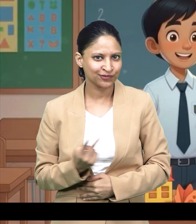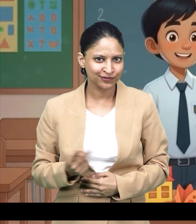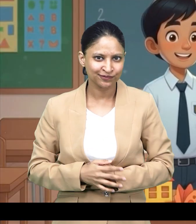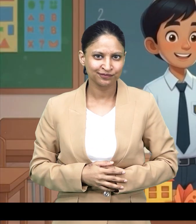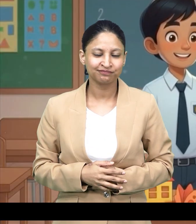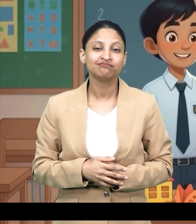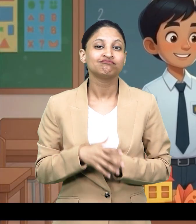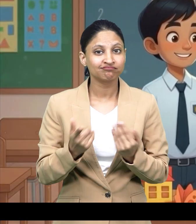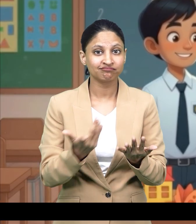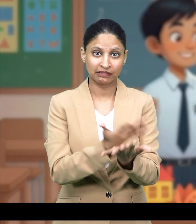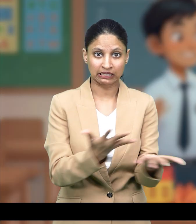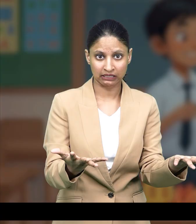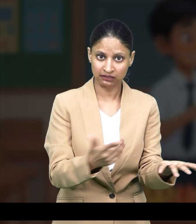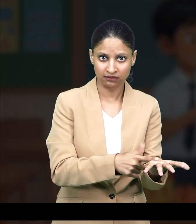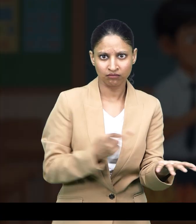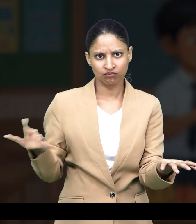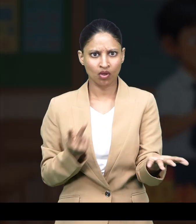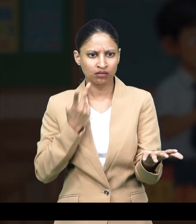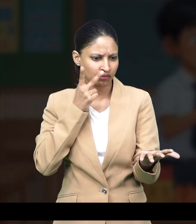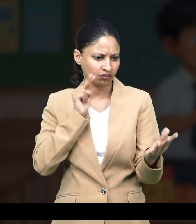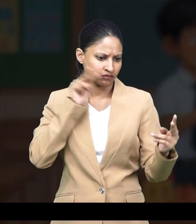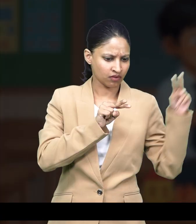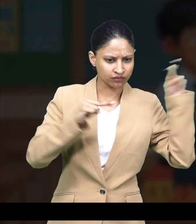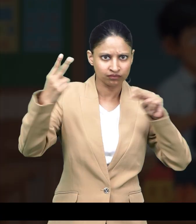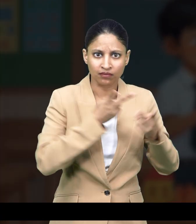They looked at objects from different views,